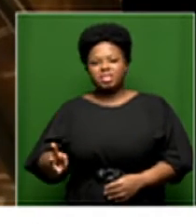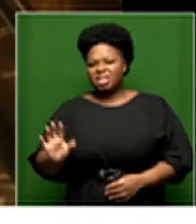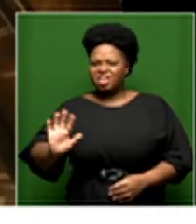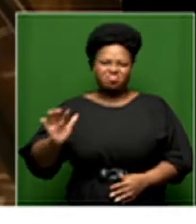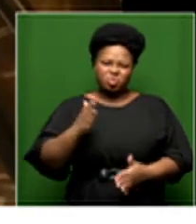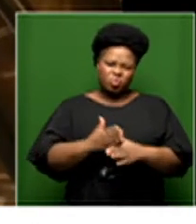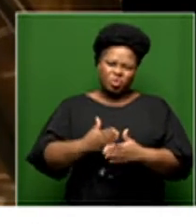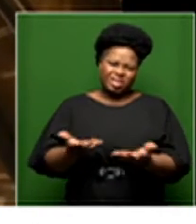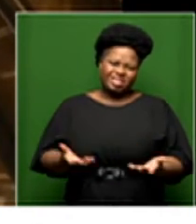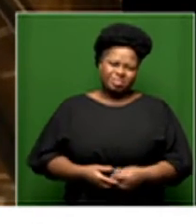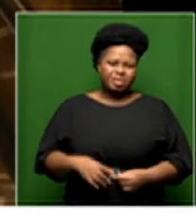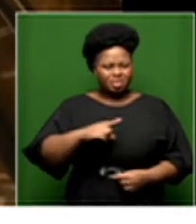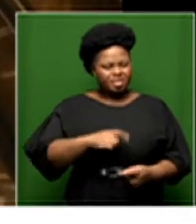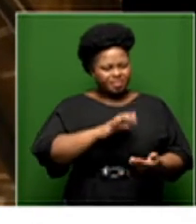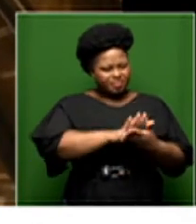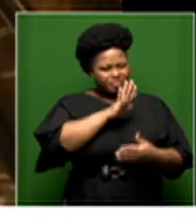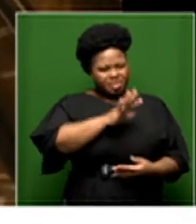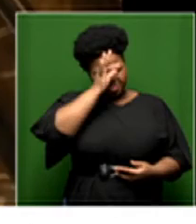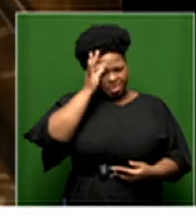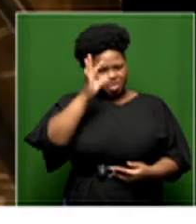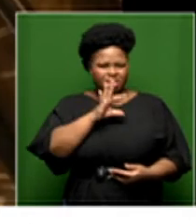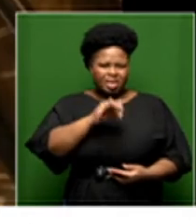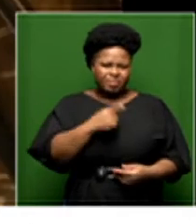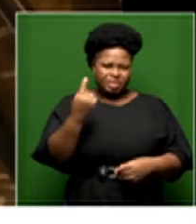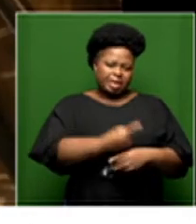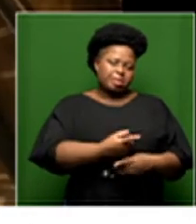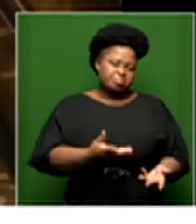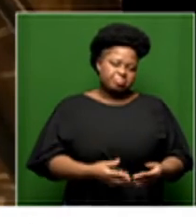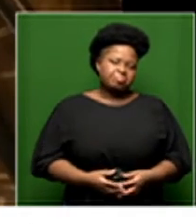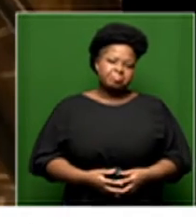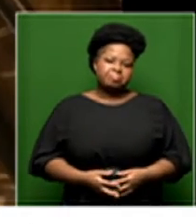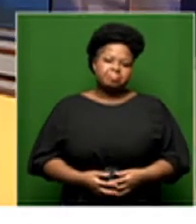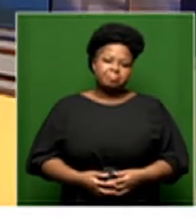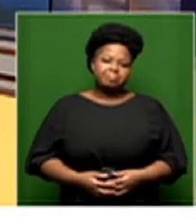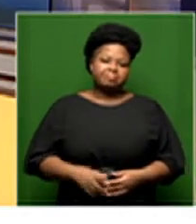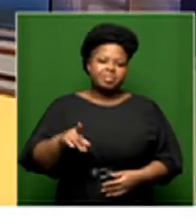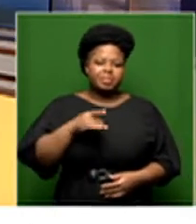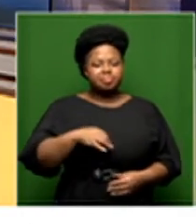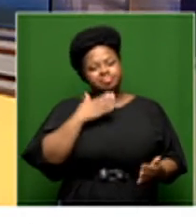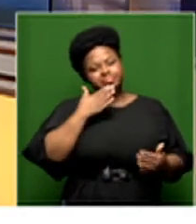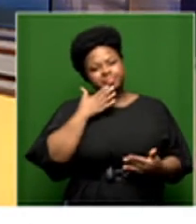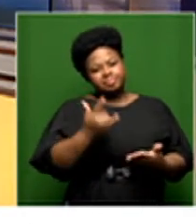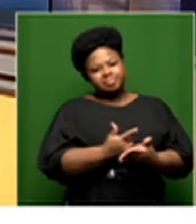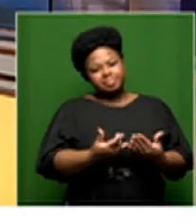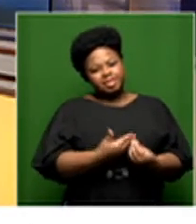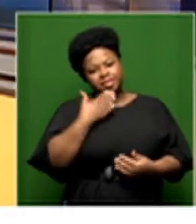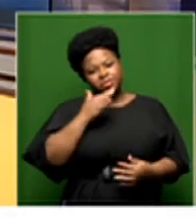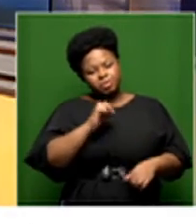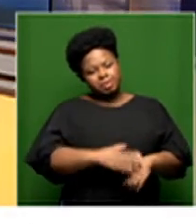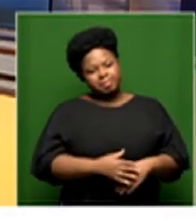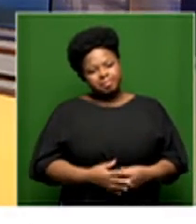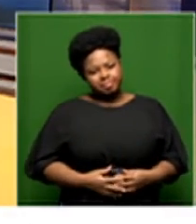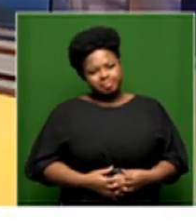where after the first 20 or 30 minutes, kids lose interest, and there's not that daily consistency. Philip, great chatting to you. Thank you so much for your time. We appreciate